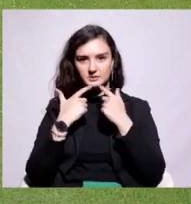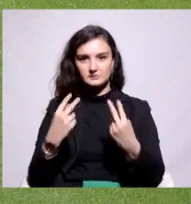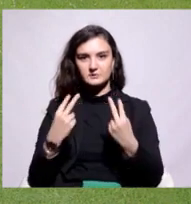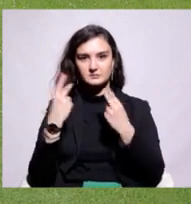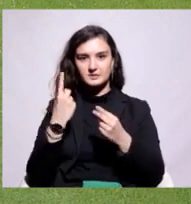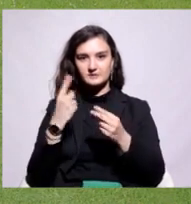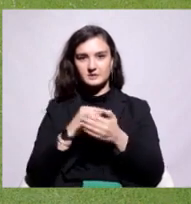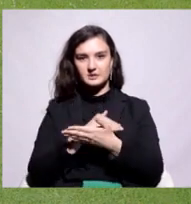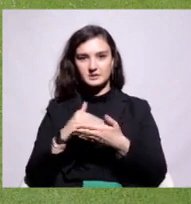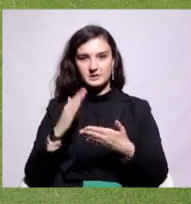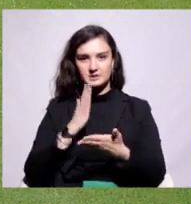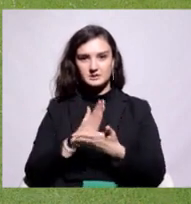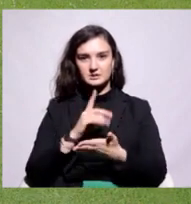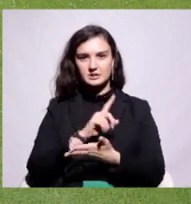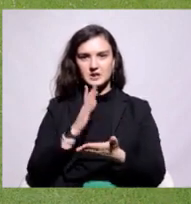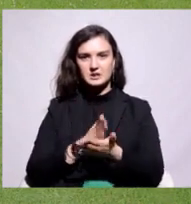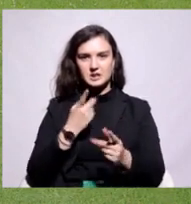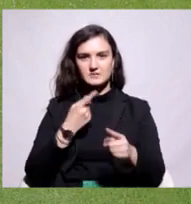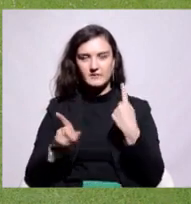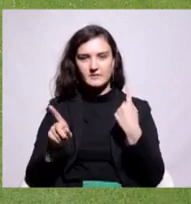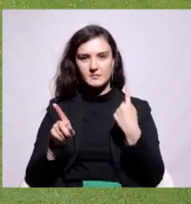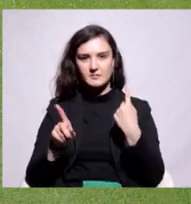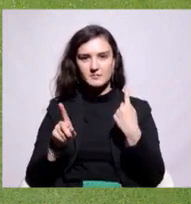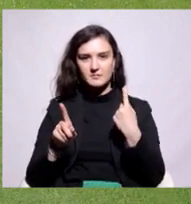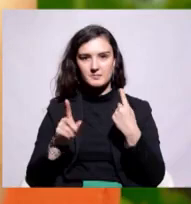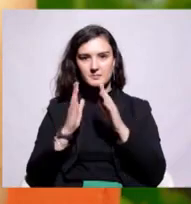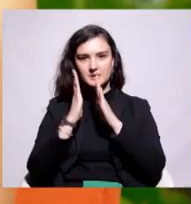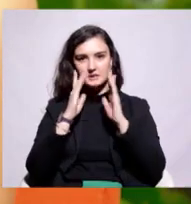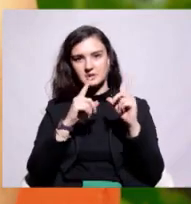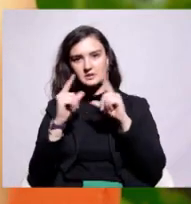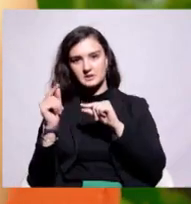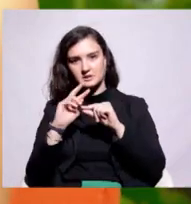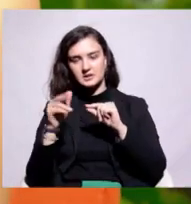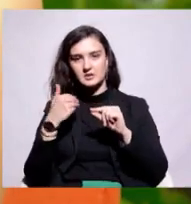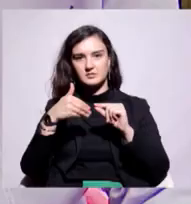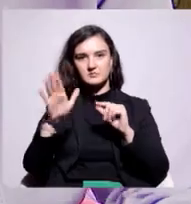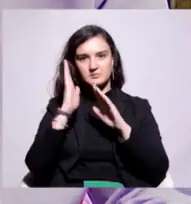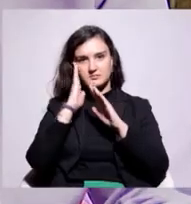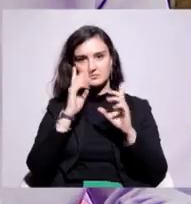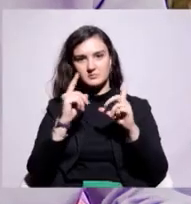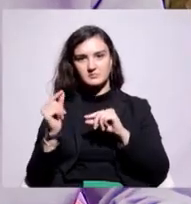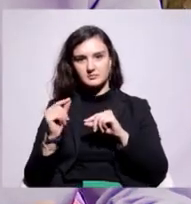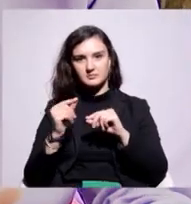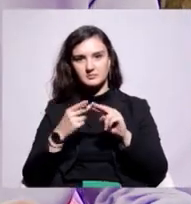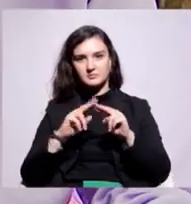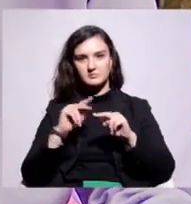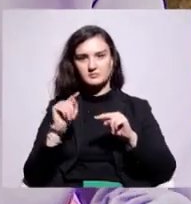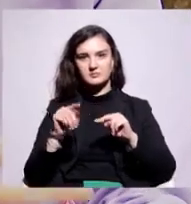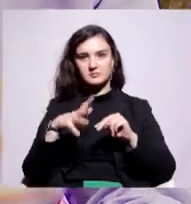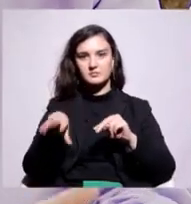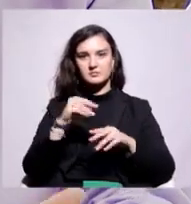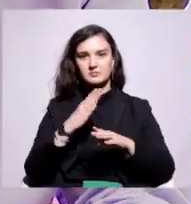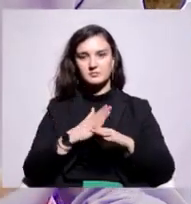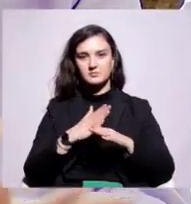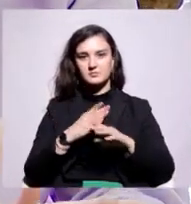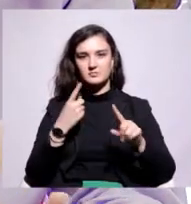the first one is, what's the difference between fall asleep and go to sleep? Actually, there is a